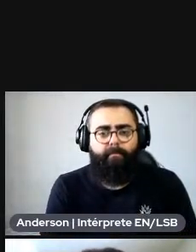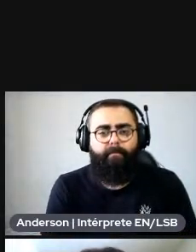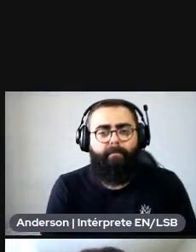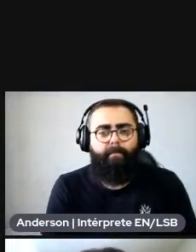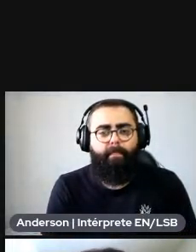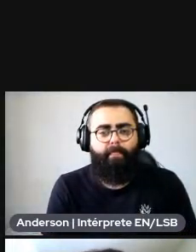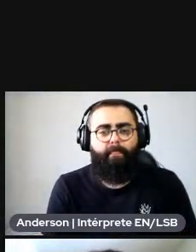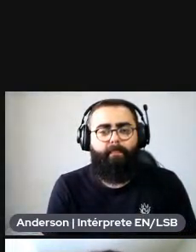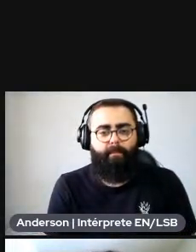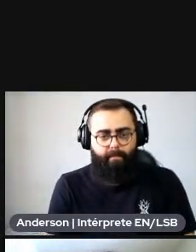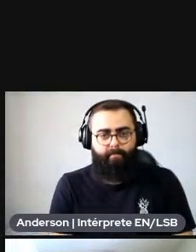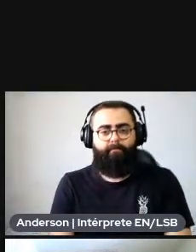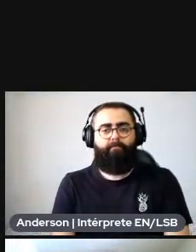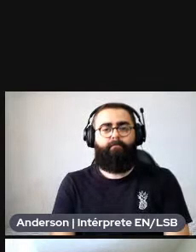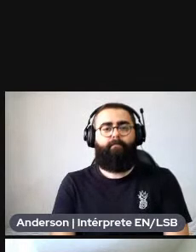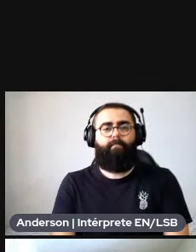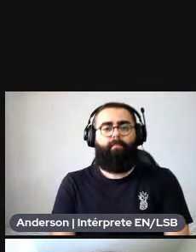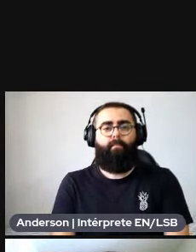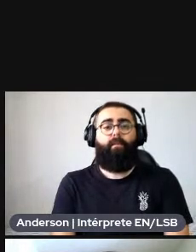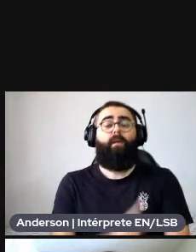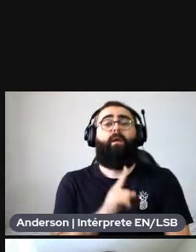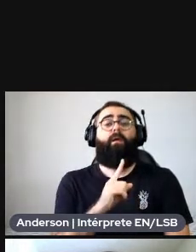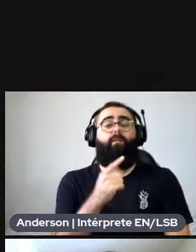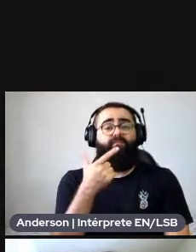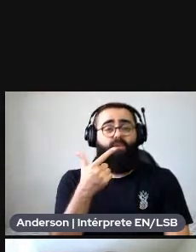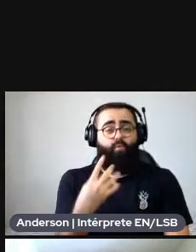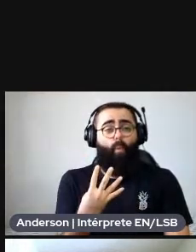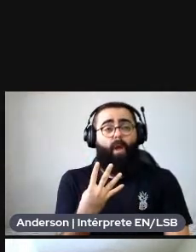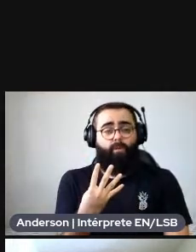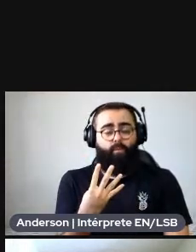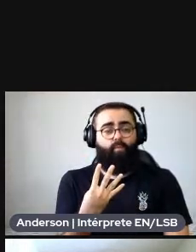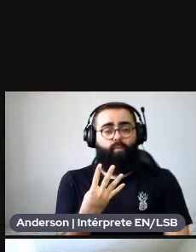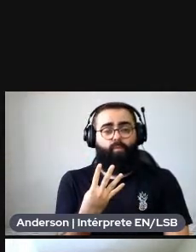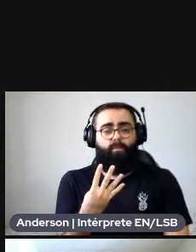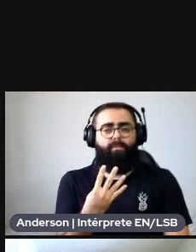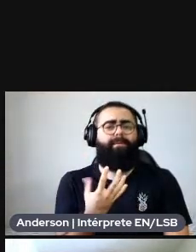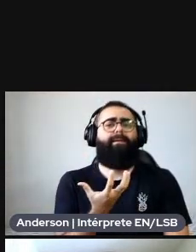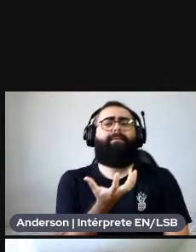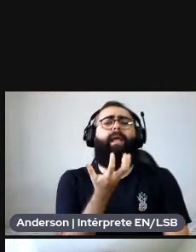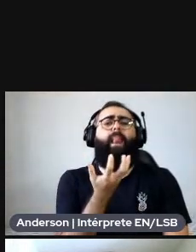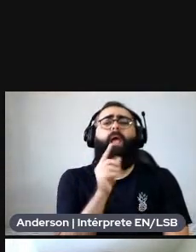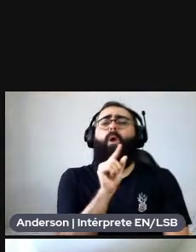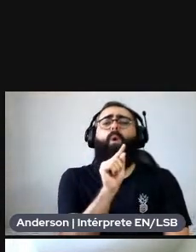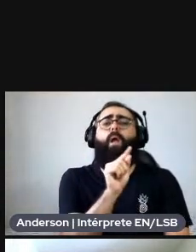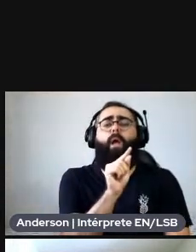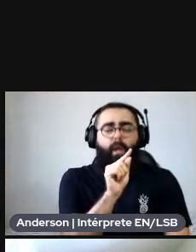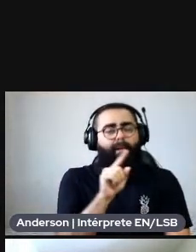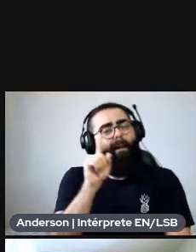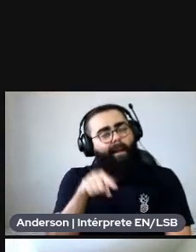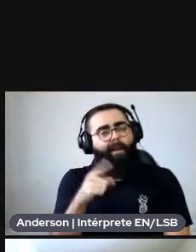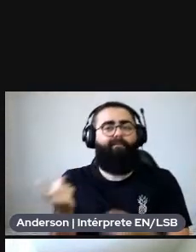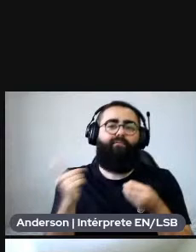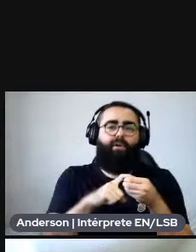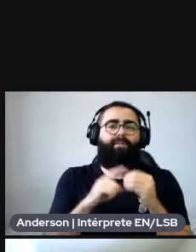Lo que queremos es regresar a casa, and here we have the event,